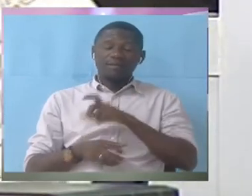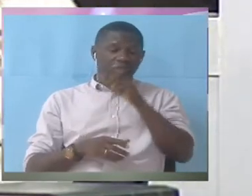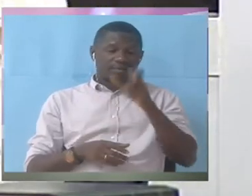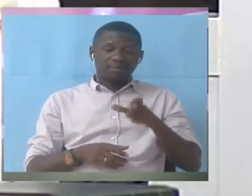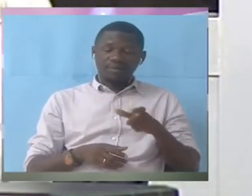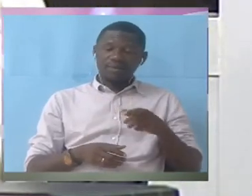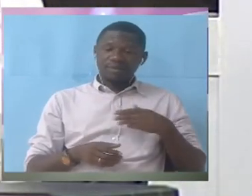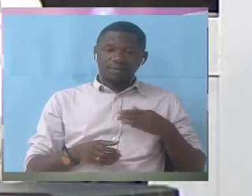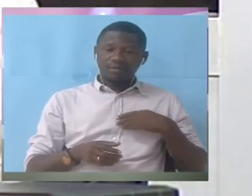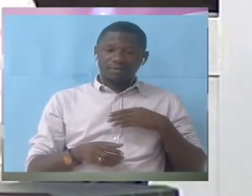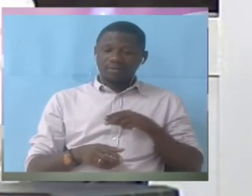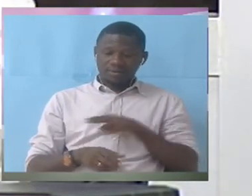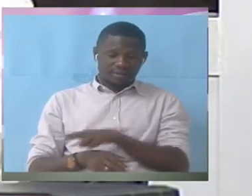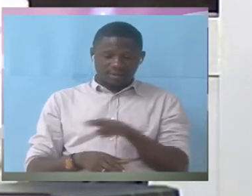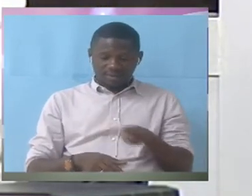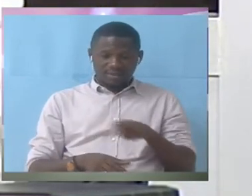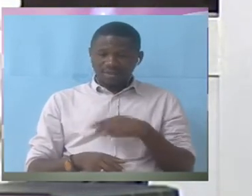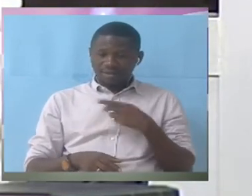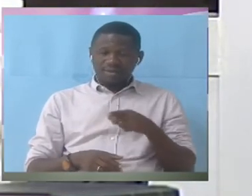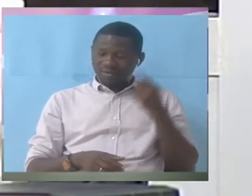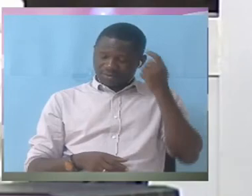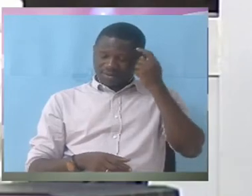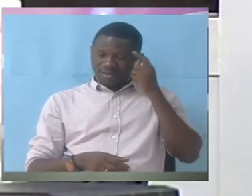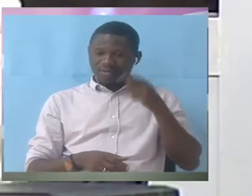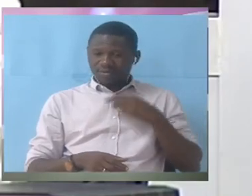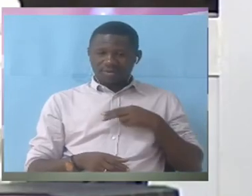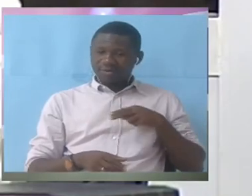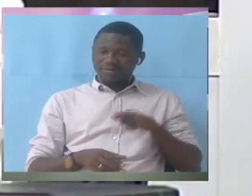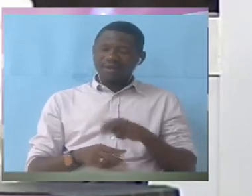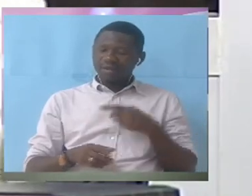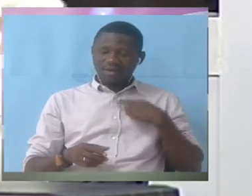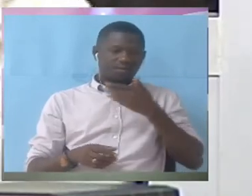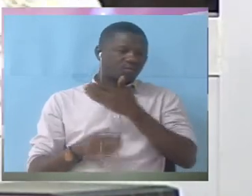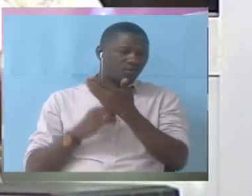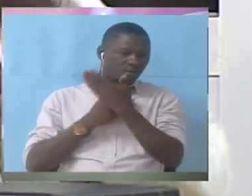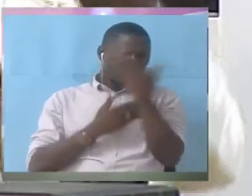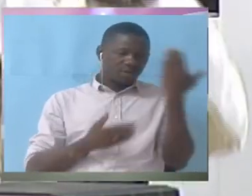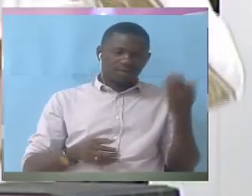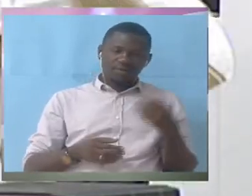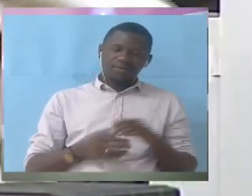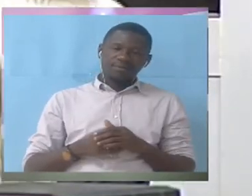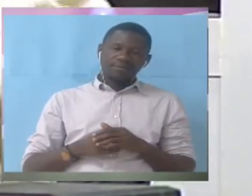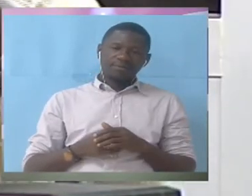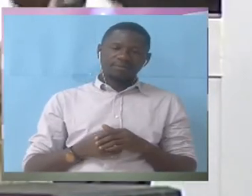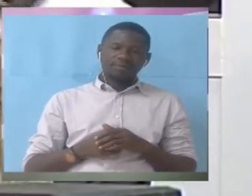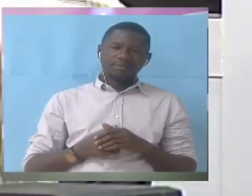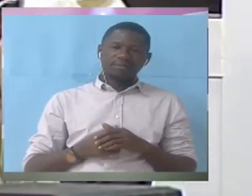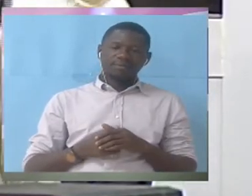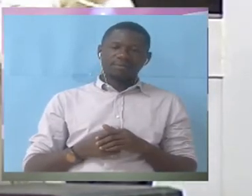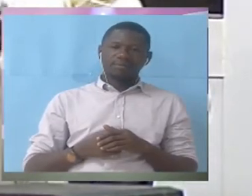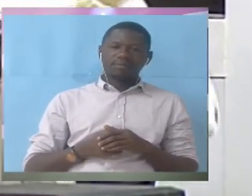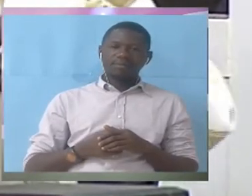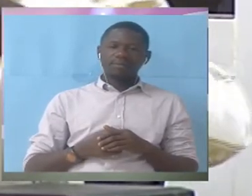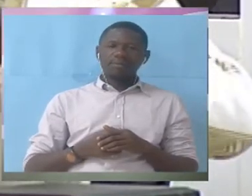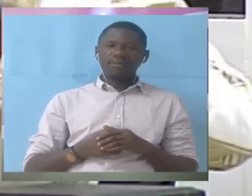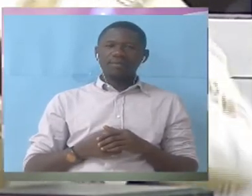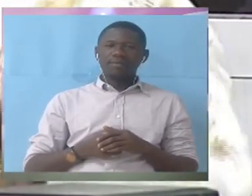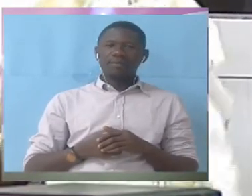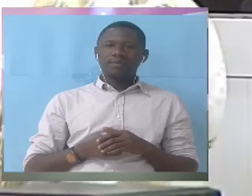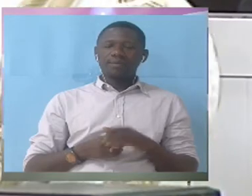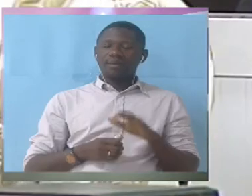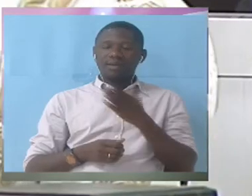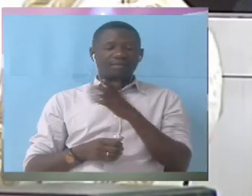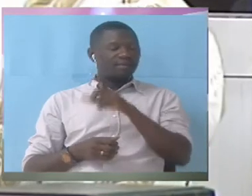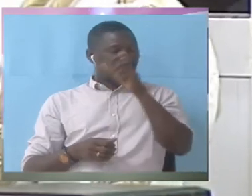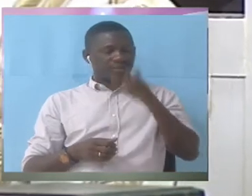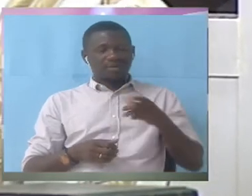cell area knew that that was the fight that morning. Ñun ñi ci suñ cell bi ak ñi ñu wër yep xamoon nañ ñi xecio wante bo mo fa nekkon. Everybody came to